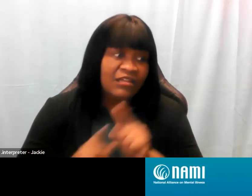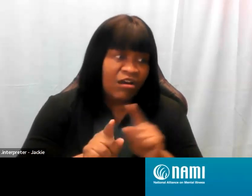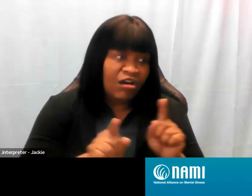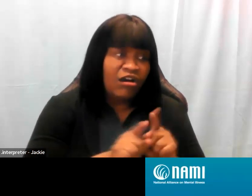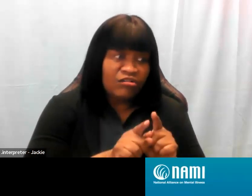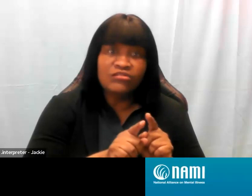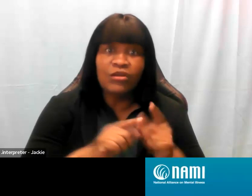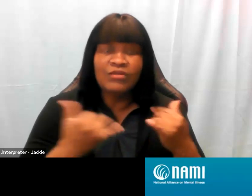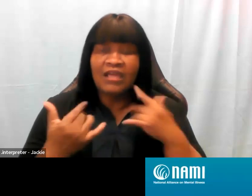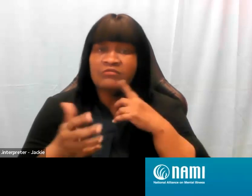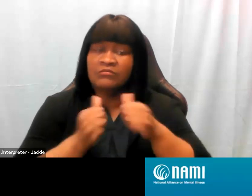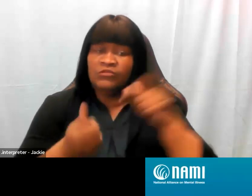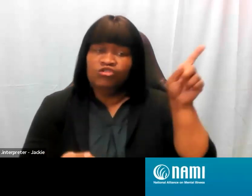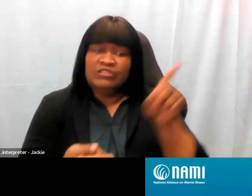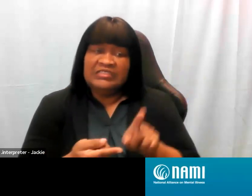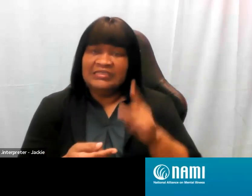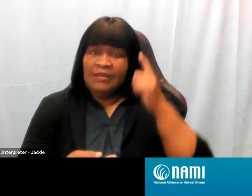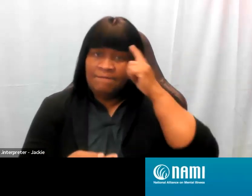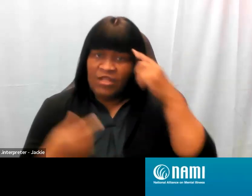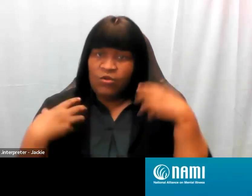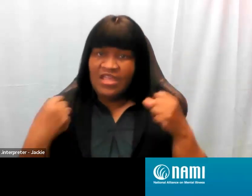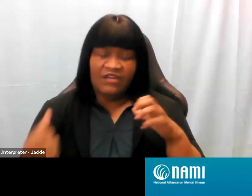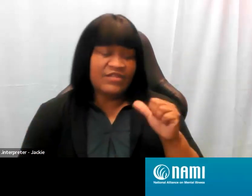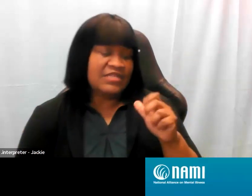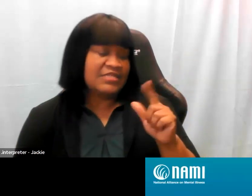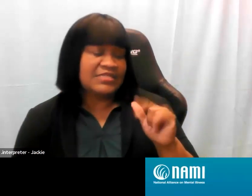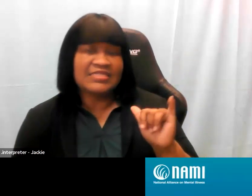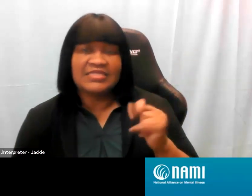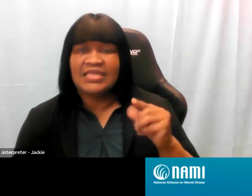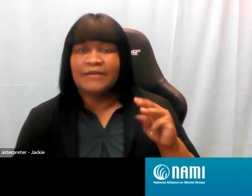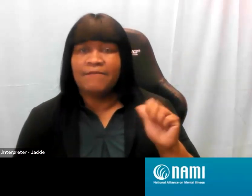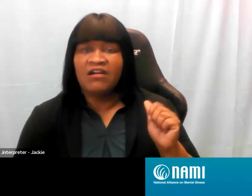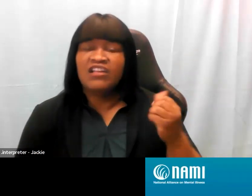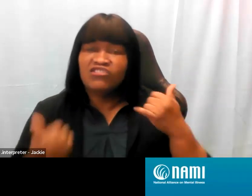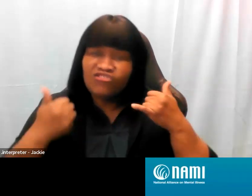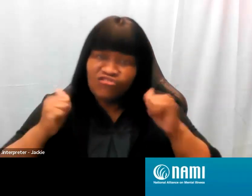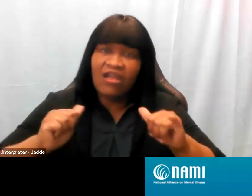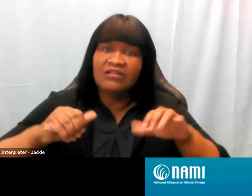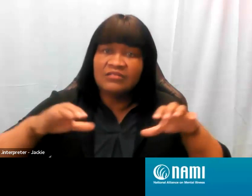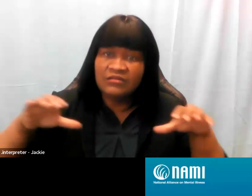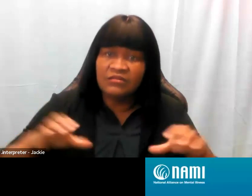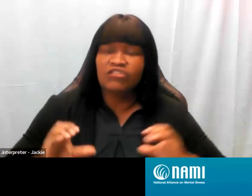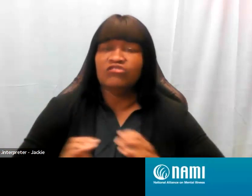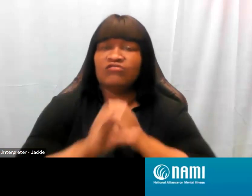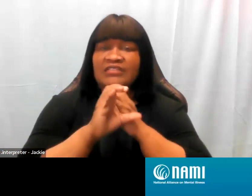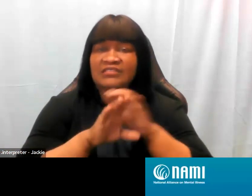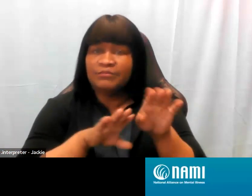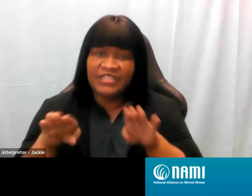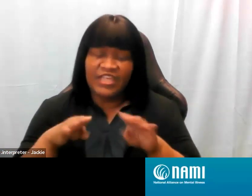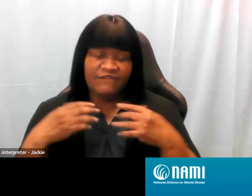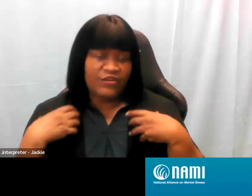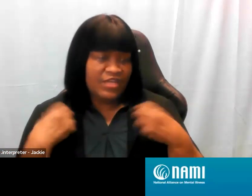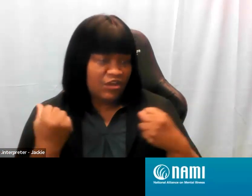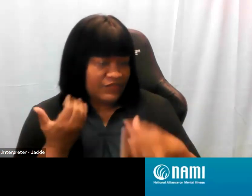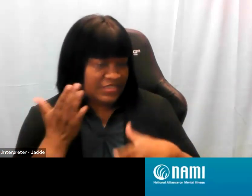a campaign to reduce stigma on mental health is going to help with trying to propose crisis behavioral health centers. Is going to help